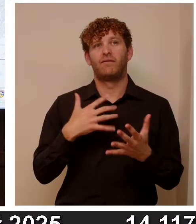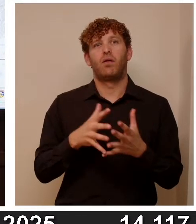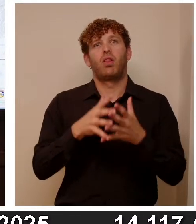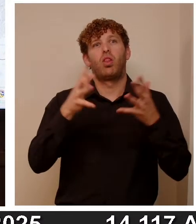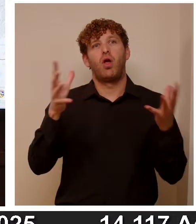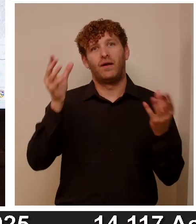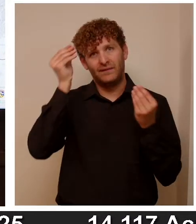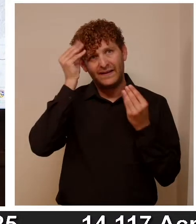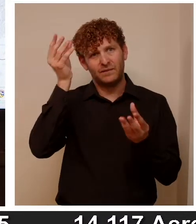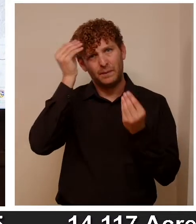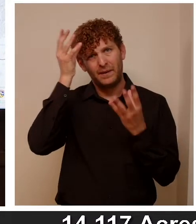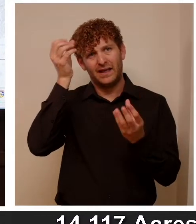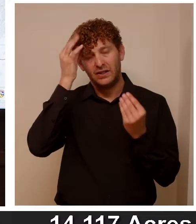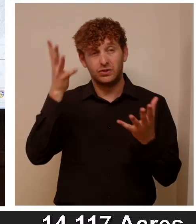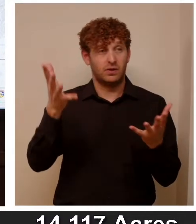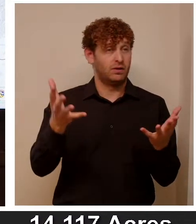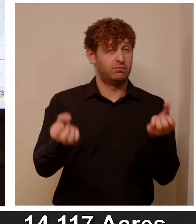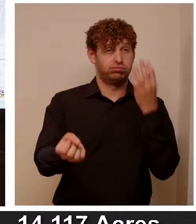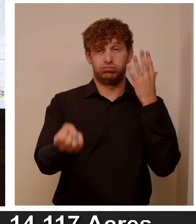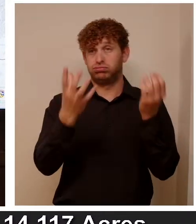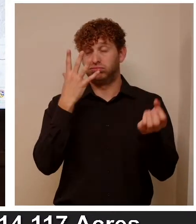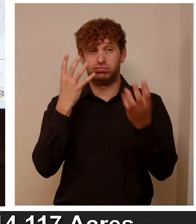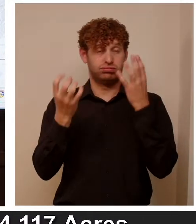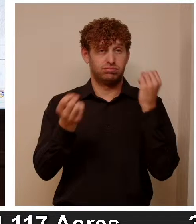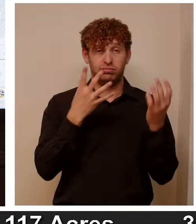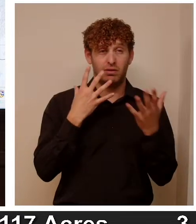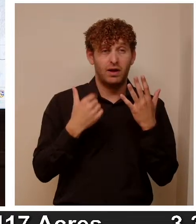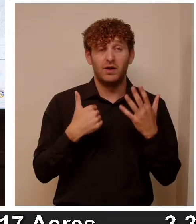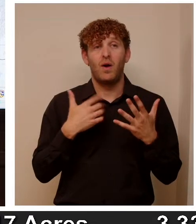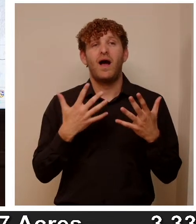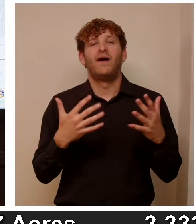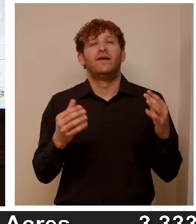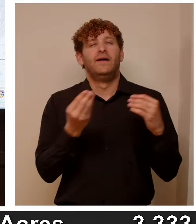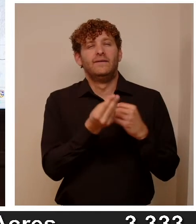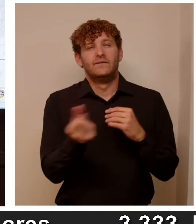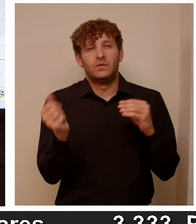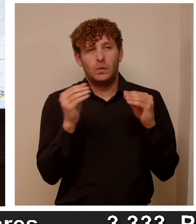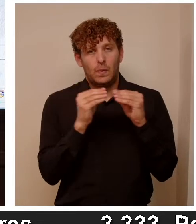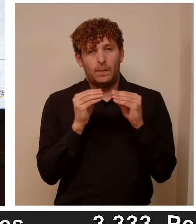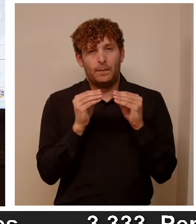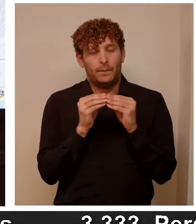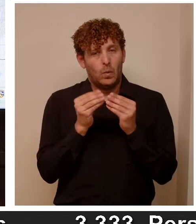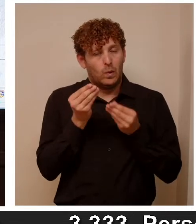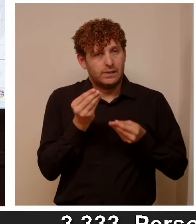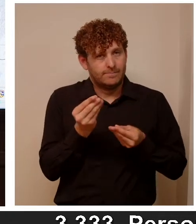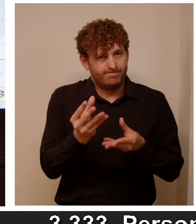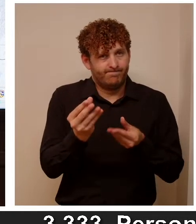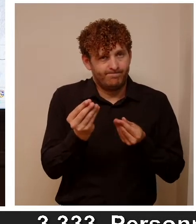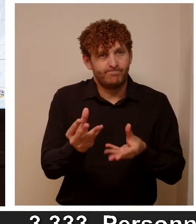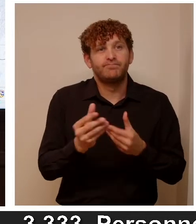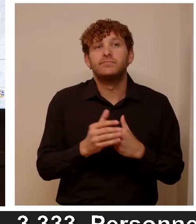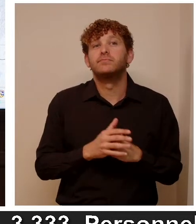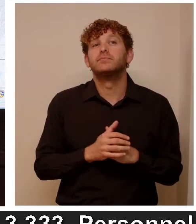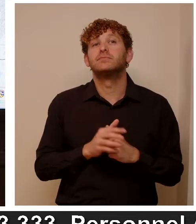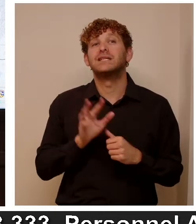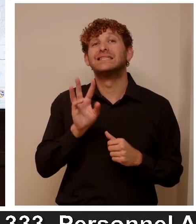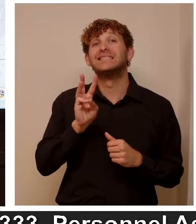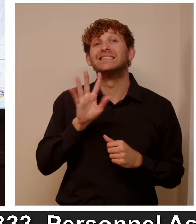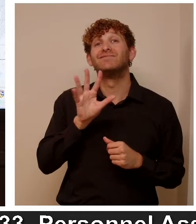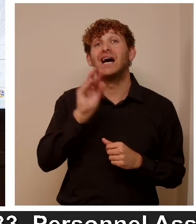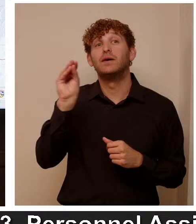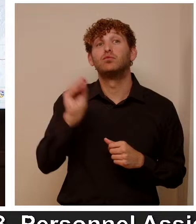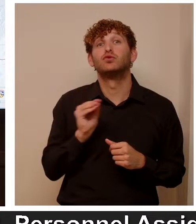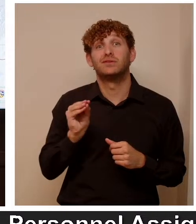few other things that I'd like you to be aware of is that we are now at 65% contained on the